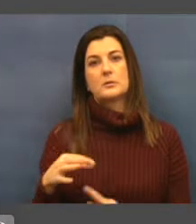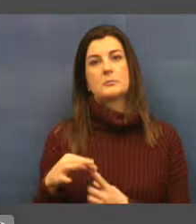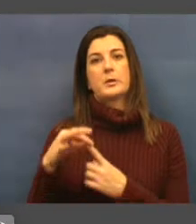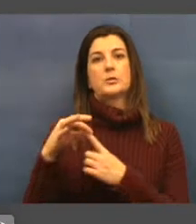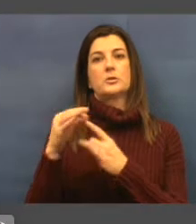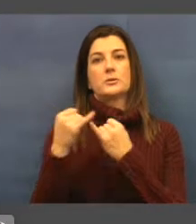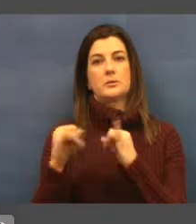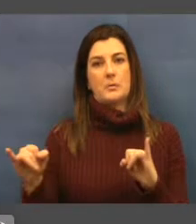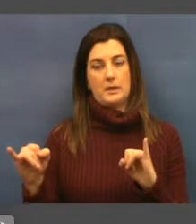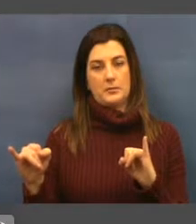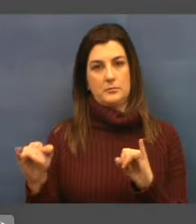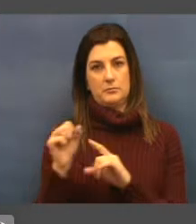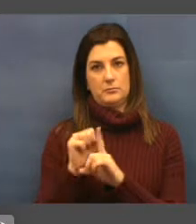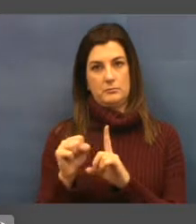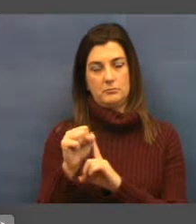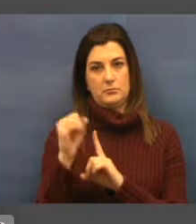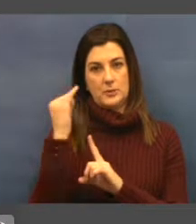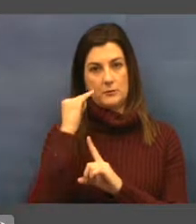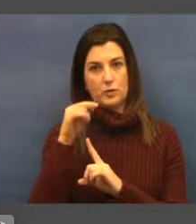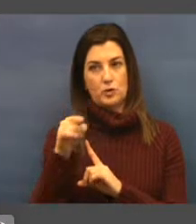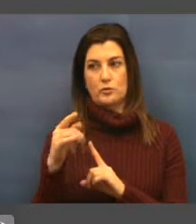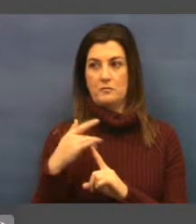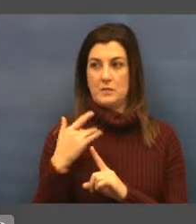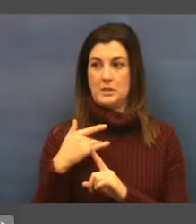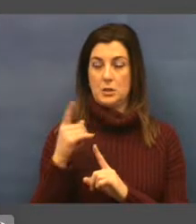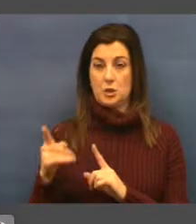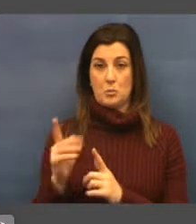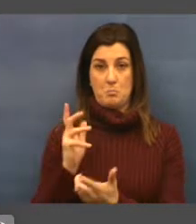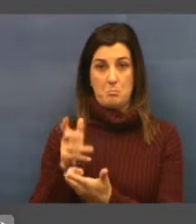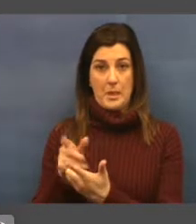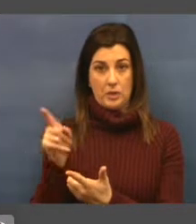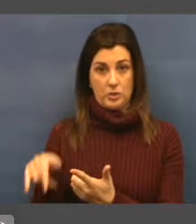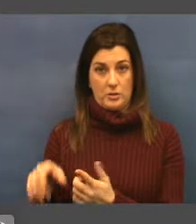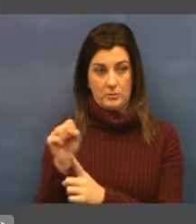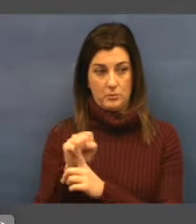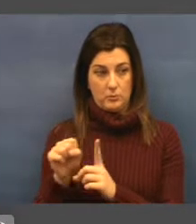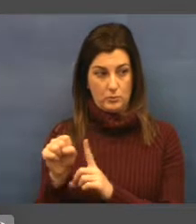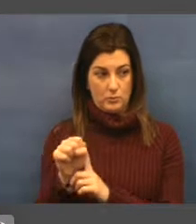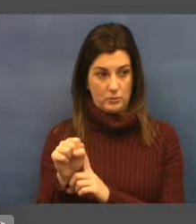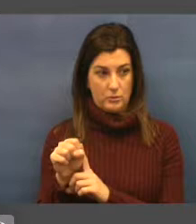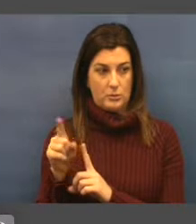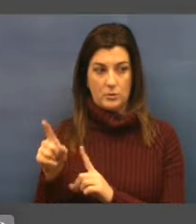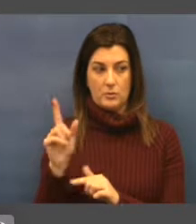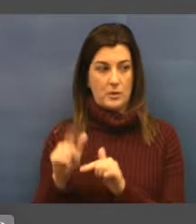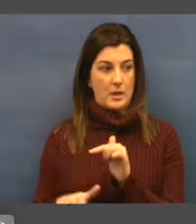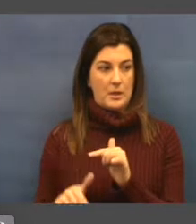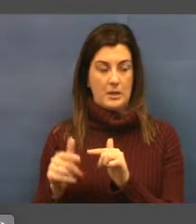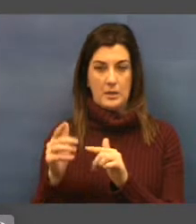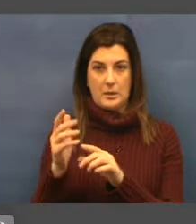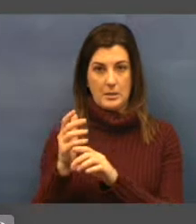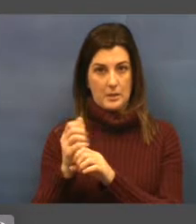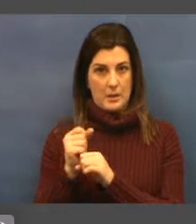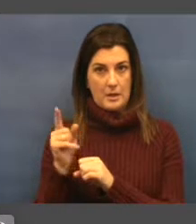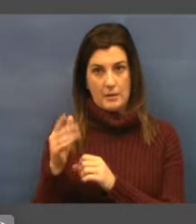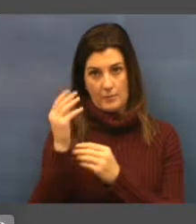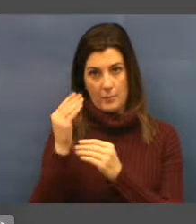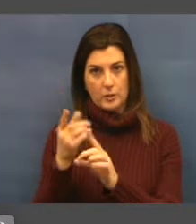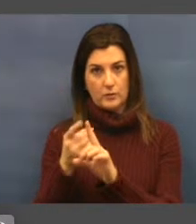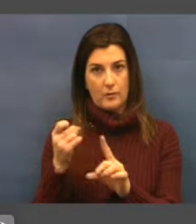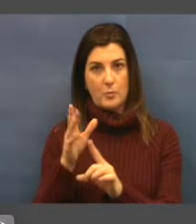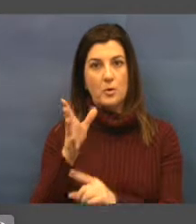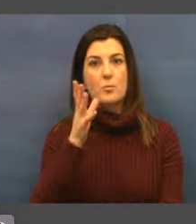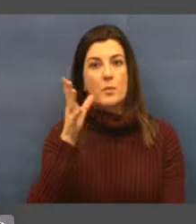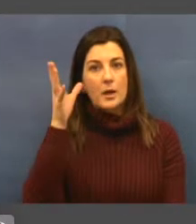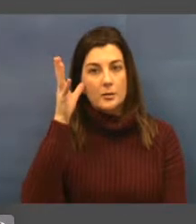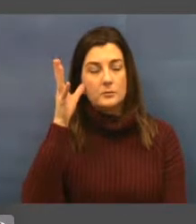status. If you think you might fall into that category where you cannot get that information from your